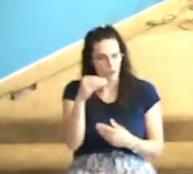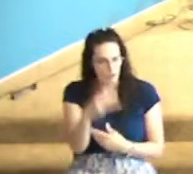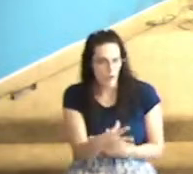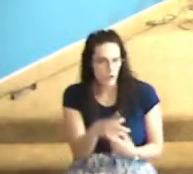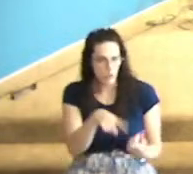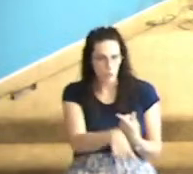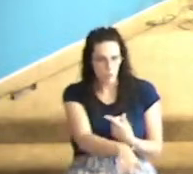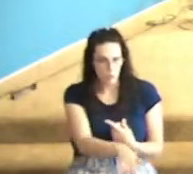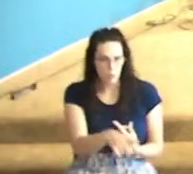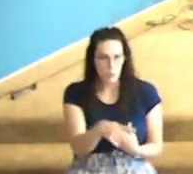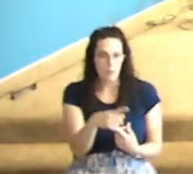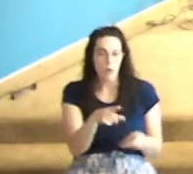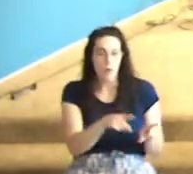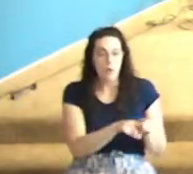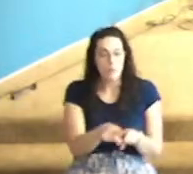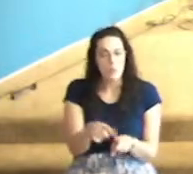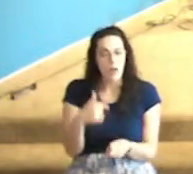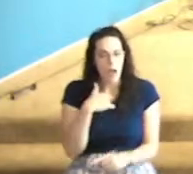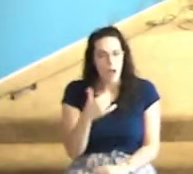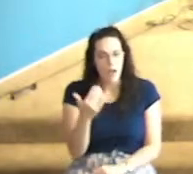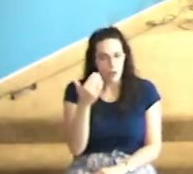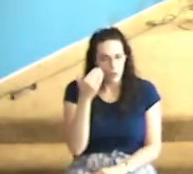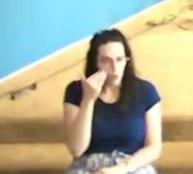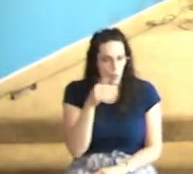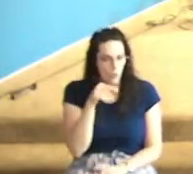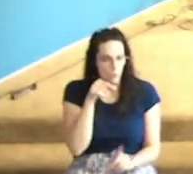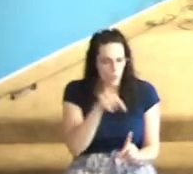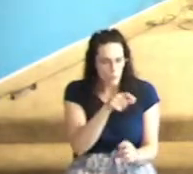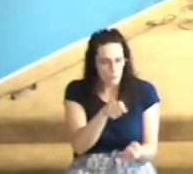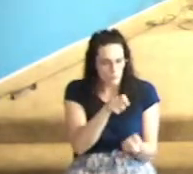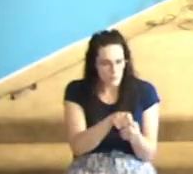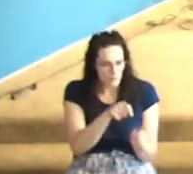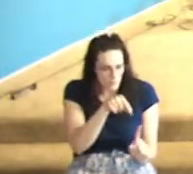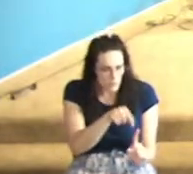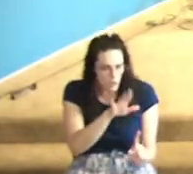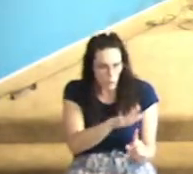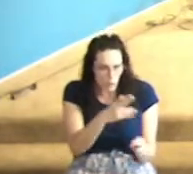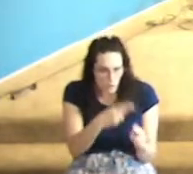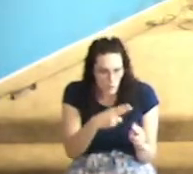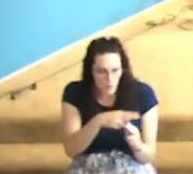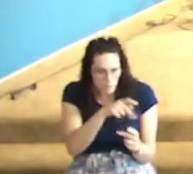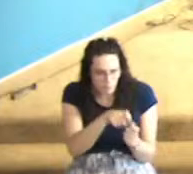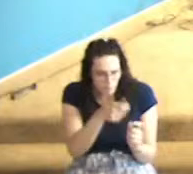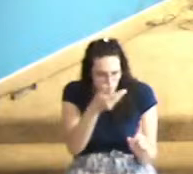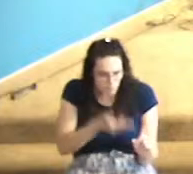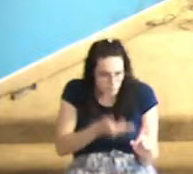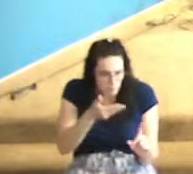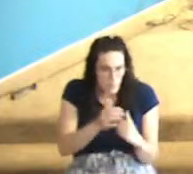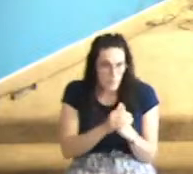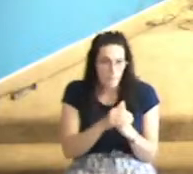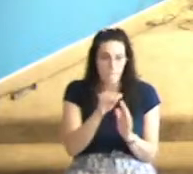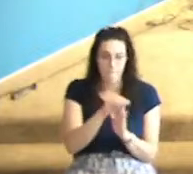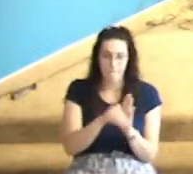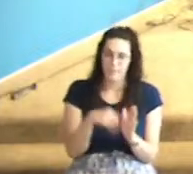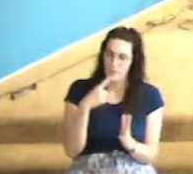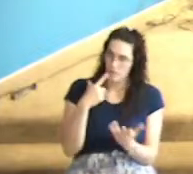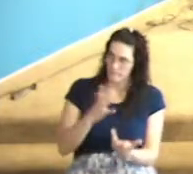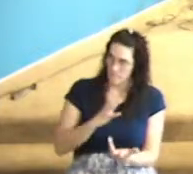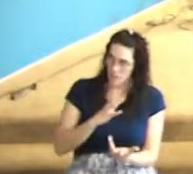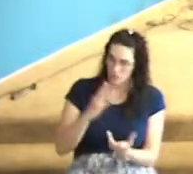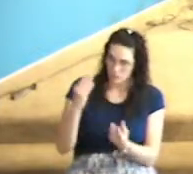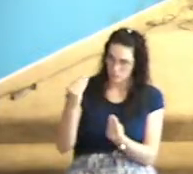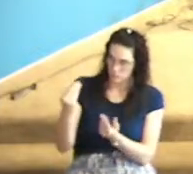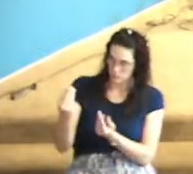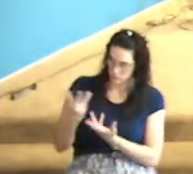you, and I know you by name. Then Moses said, show me your